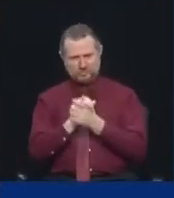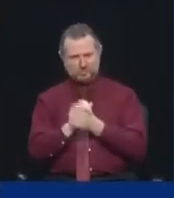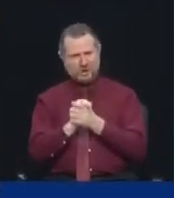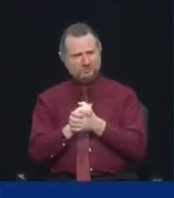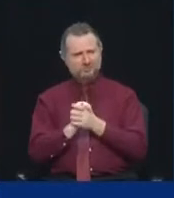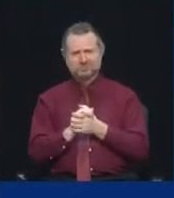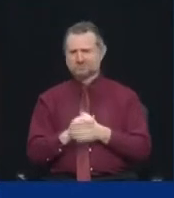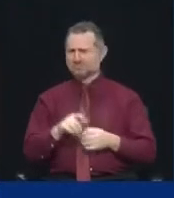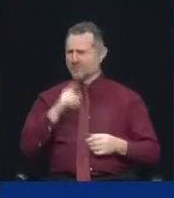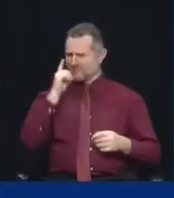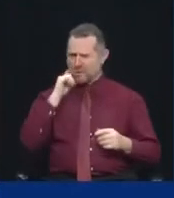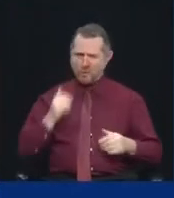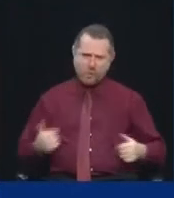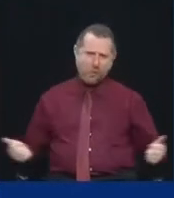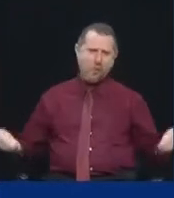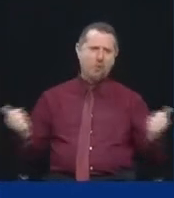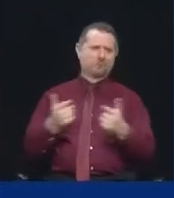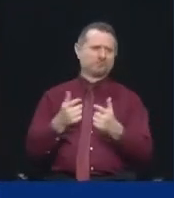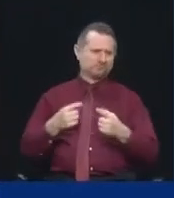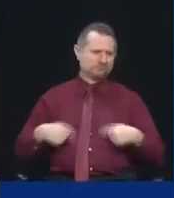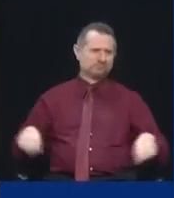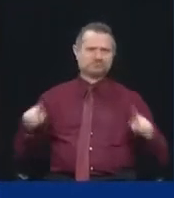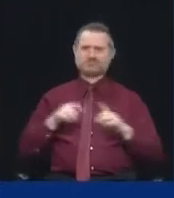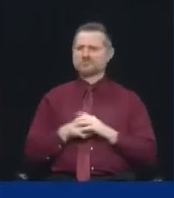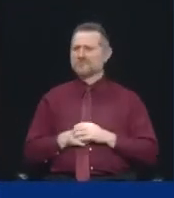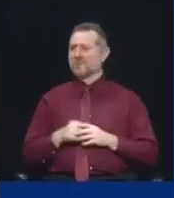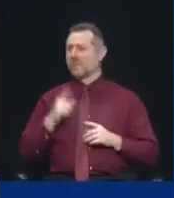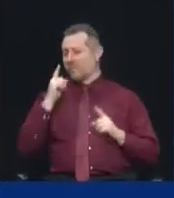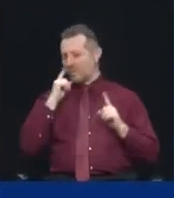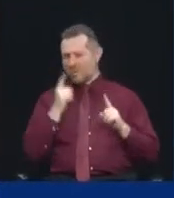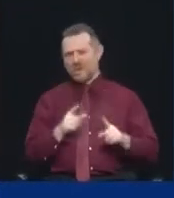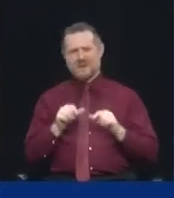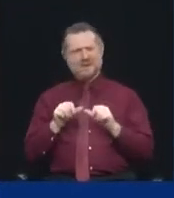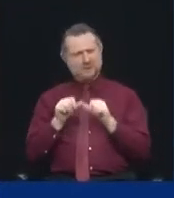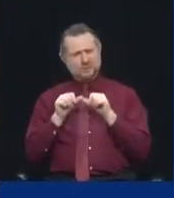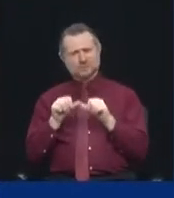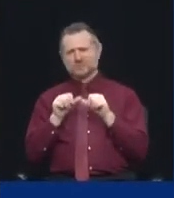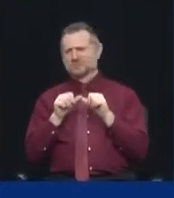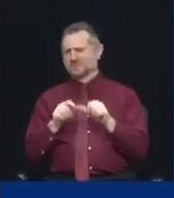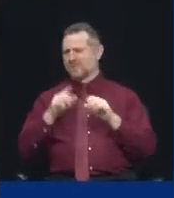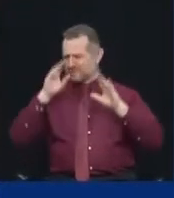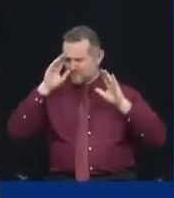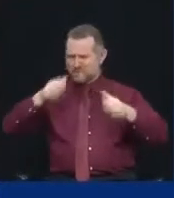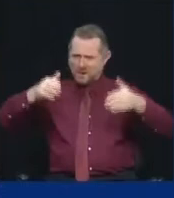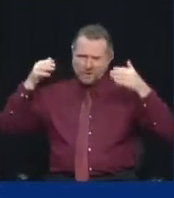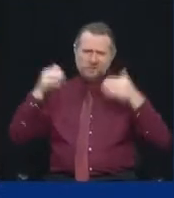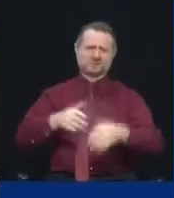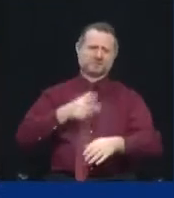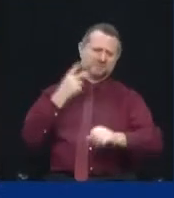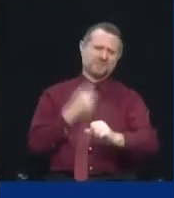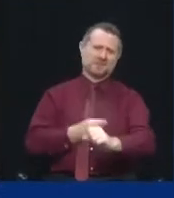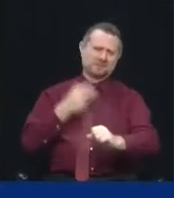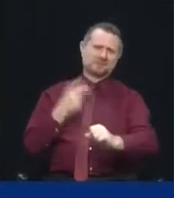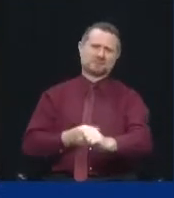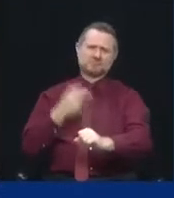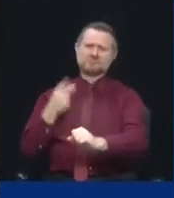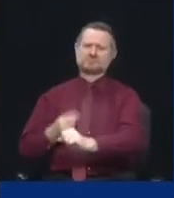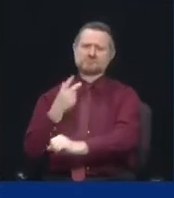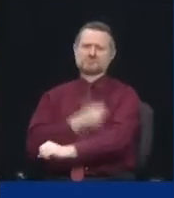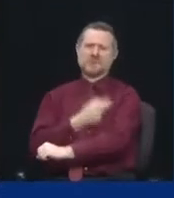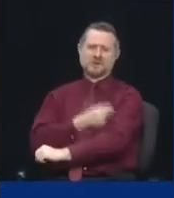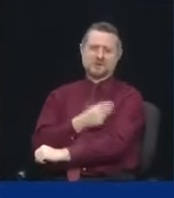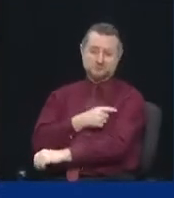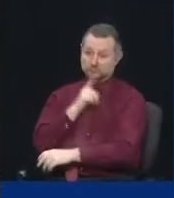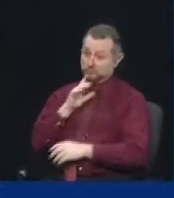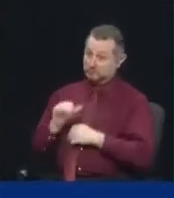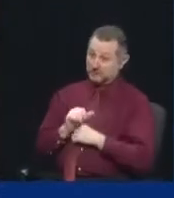and every one of us. And the mission is to continue to focus on vaccinations. It is still dangerous. We're